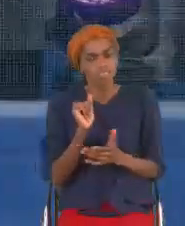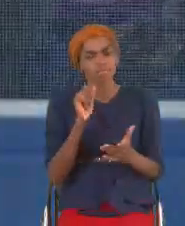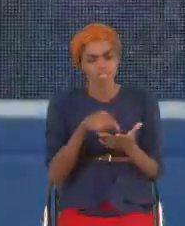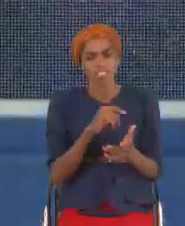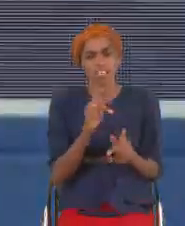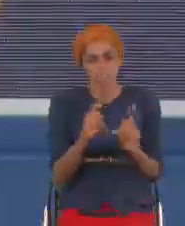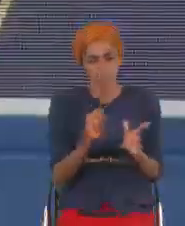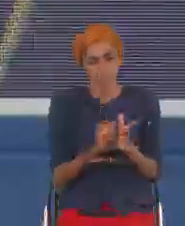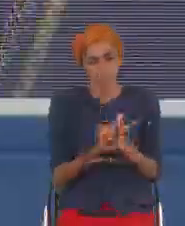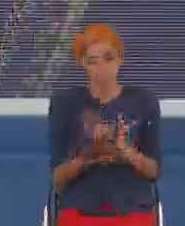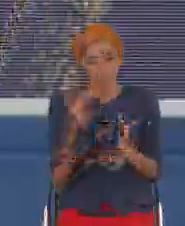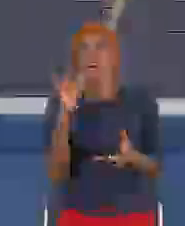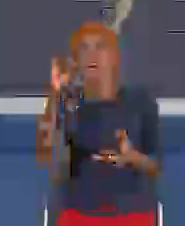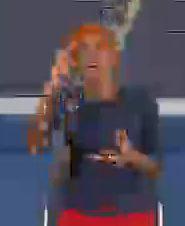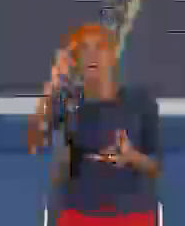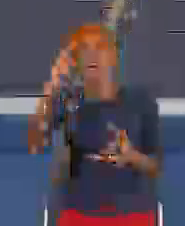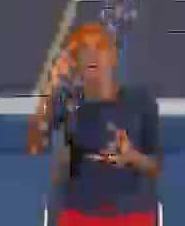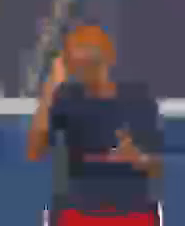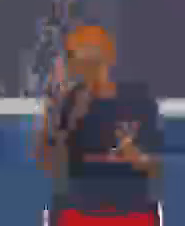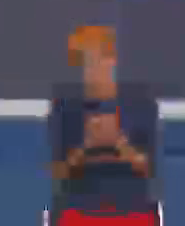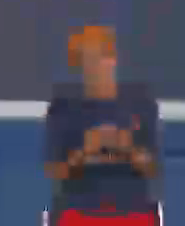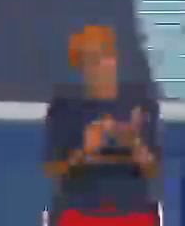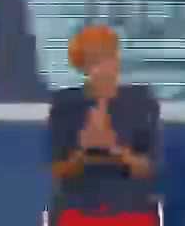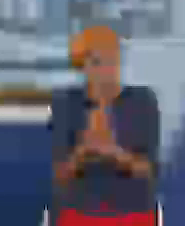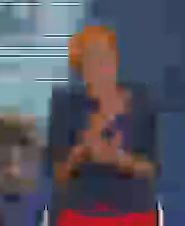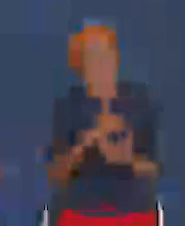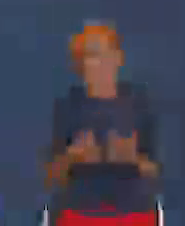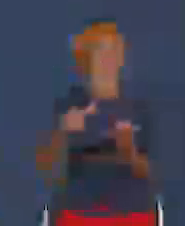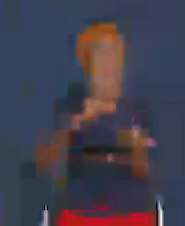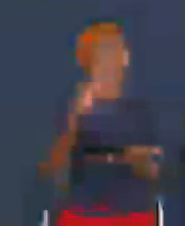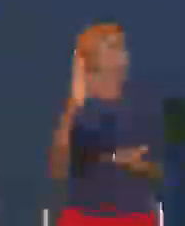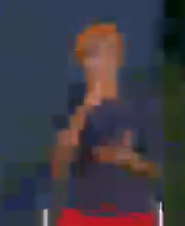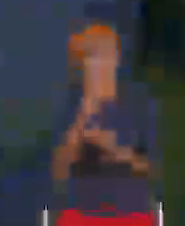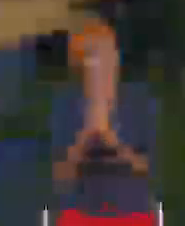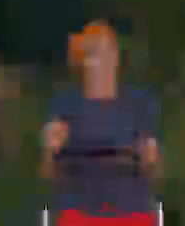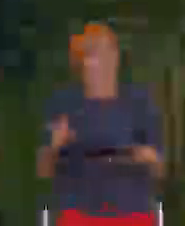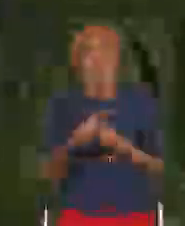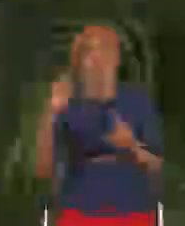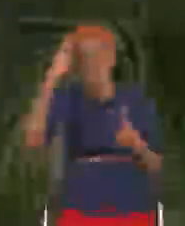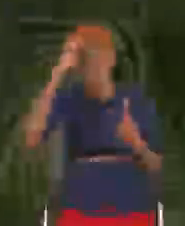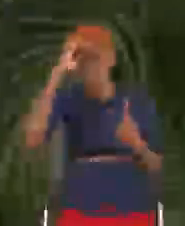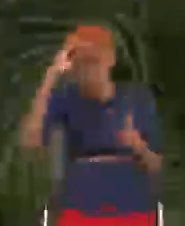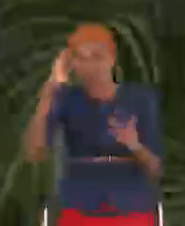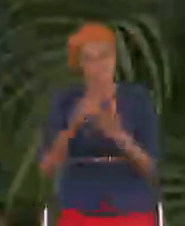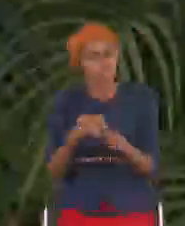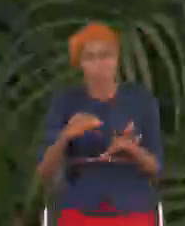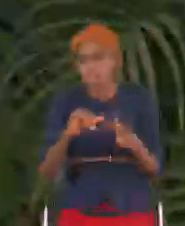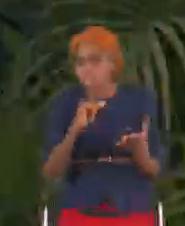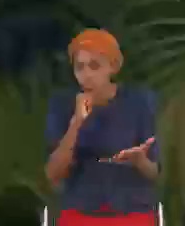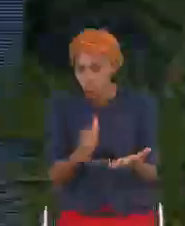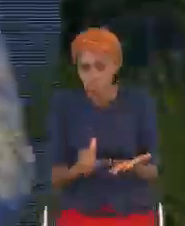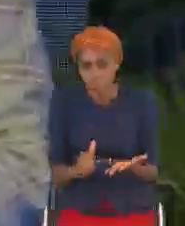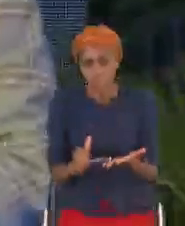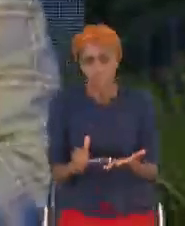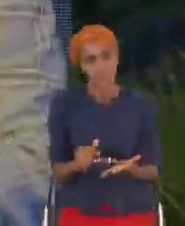that trust, he that believeth and is baptized shall be saved. He that believeth not,